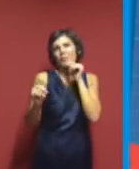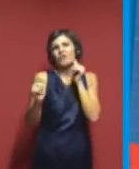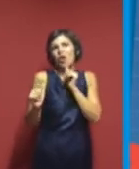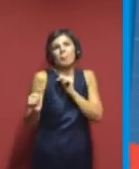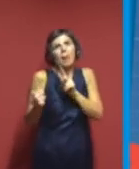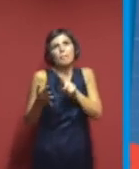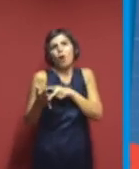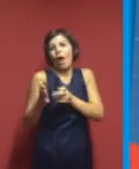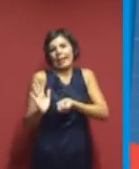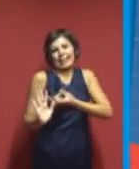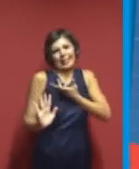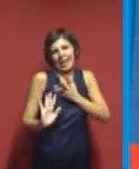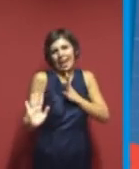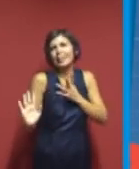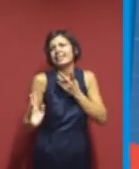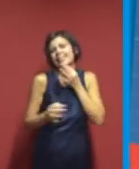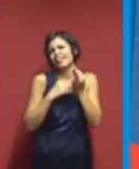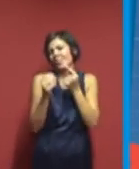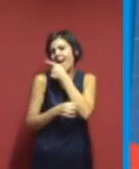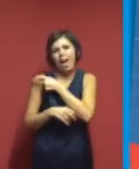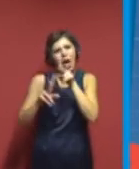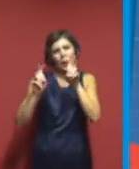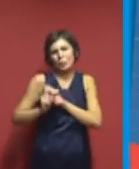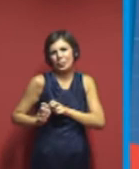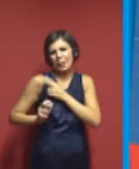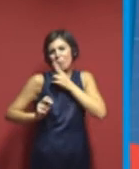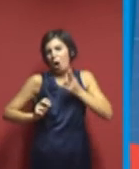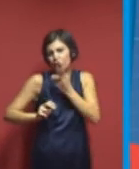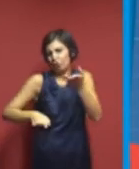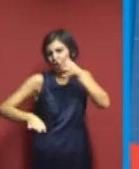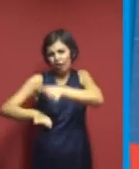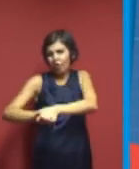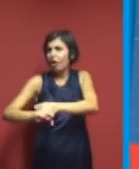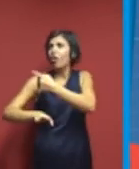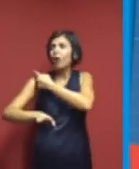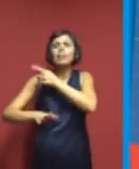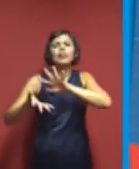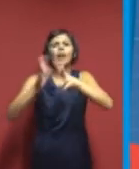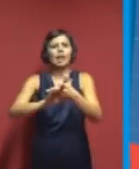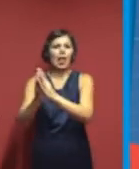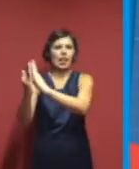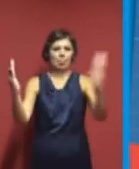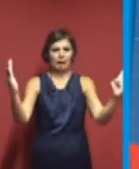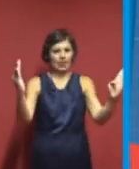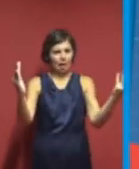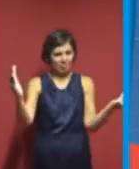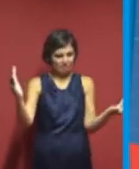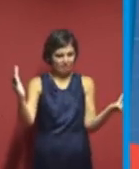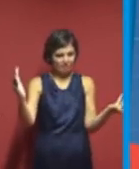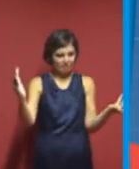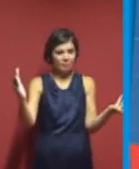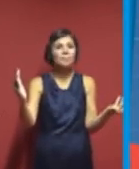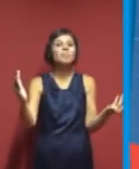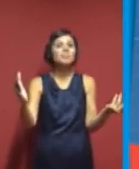has been repurposed as a bookcase. You just rip the shell off, nail it to the wall, and fill your dead digital media